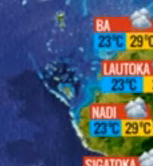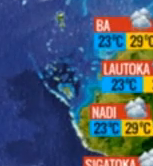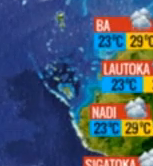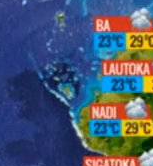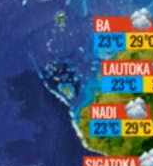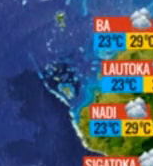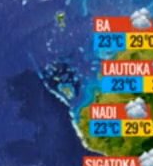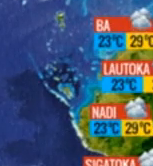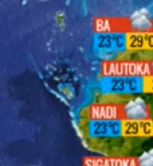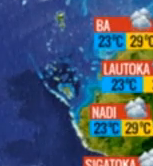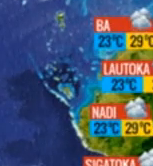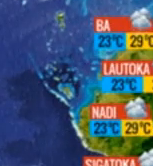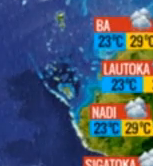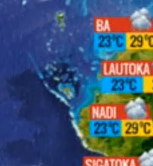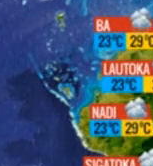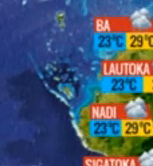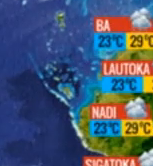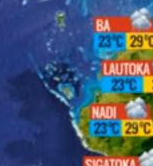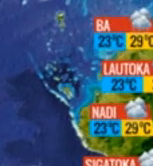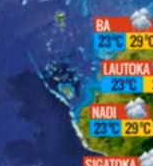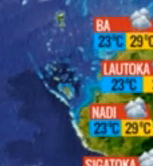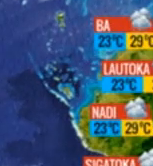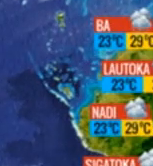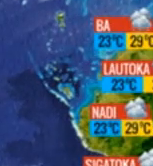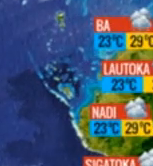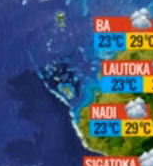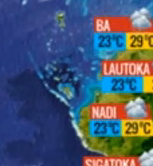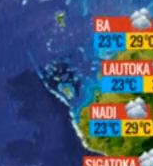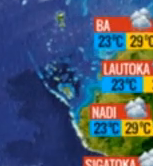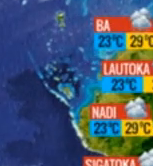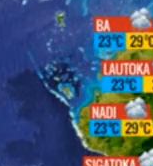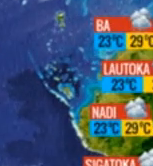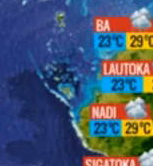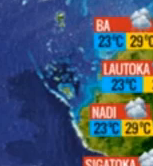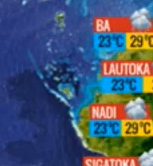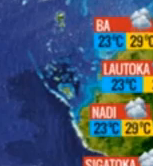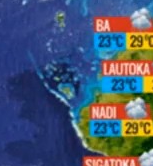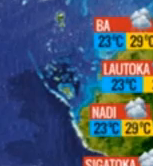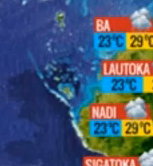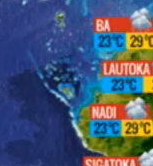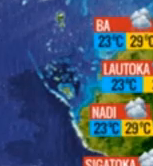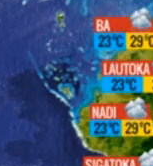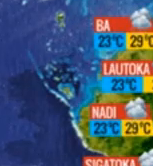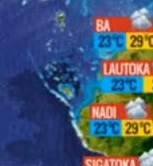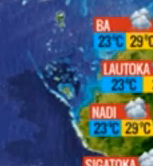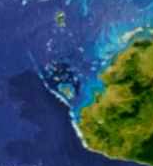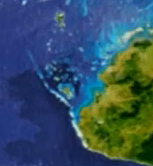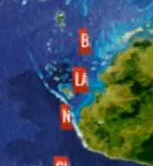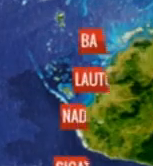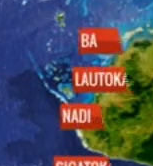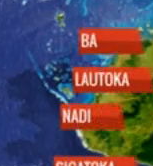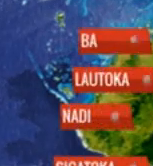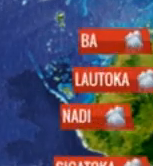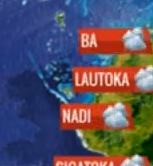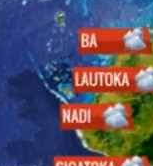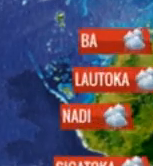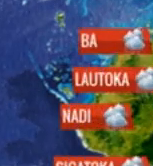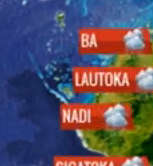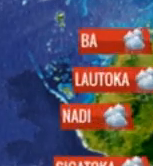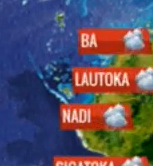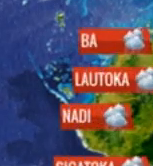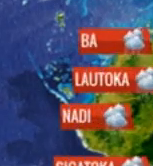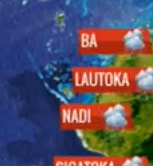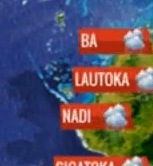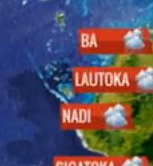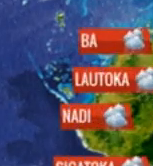heavy rain over most of the group and the probability that TD05F will be declared a tropical cyclone. Looking ahead to